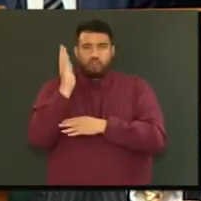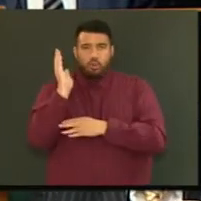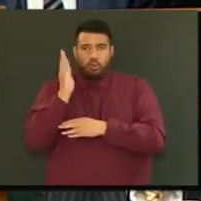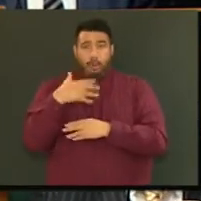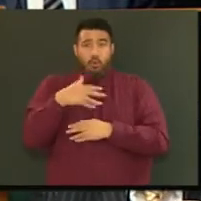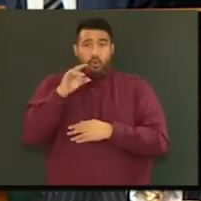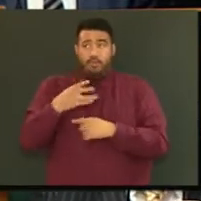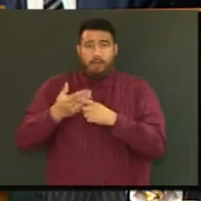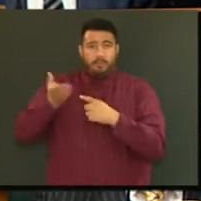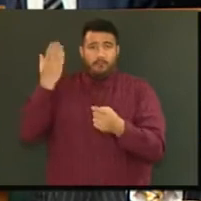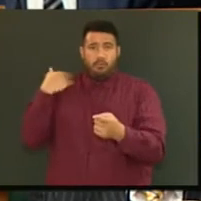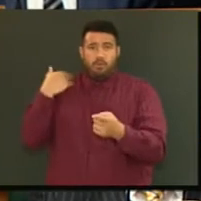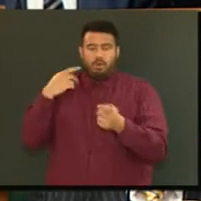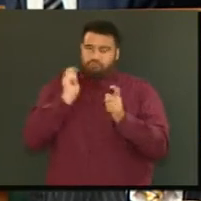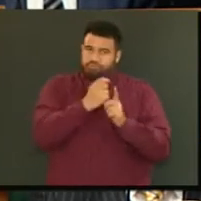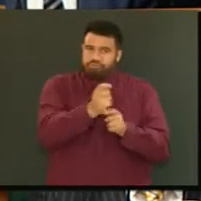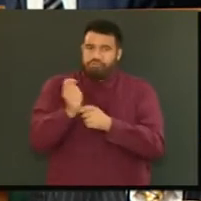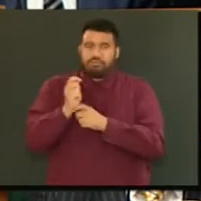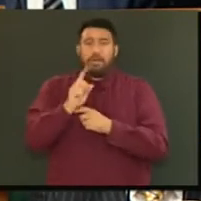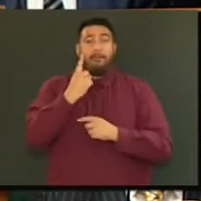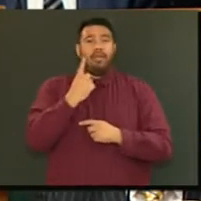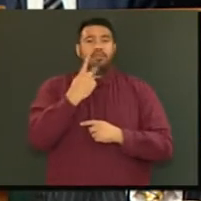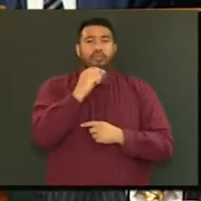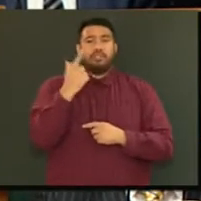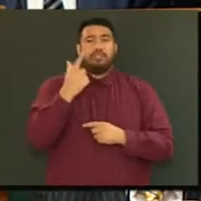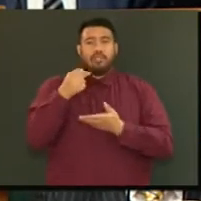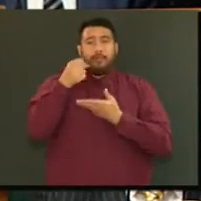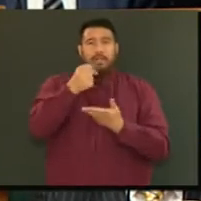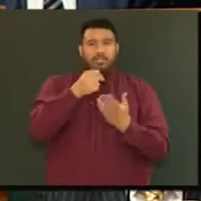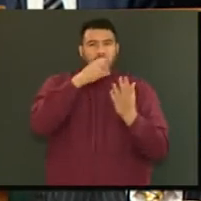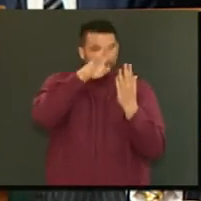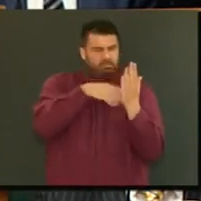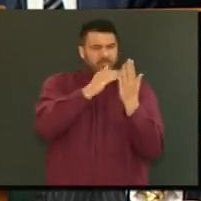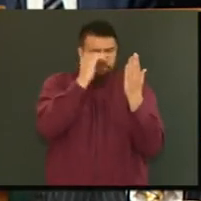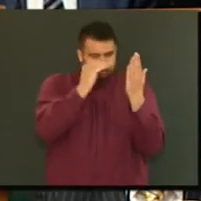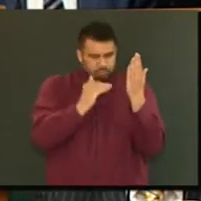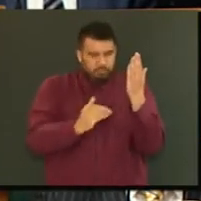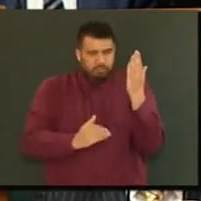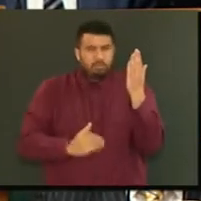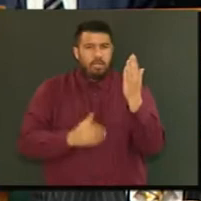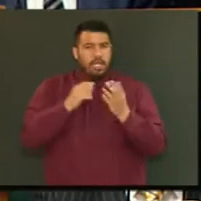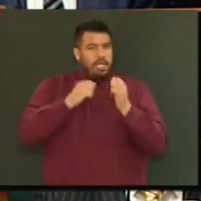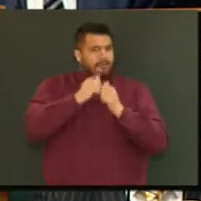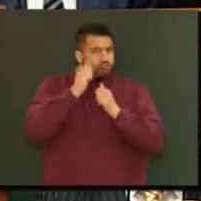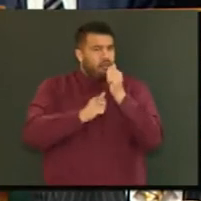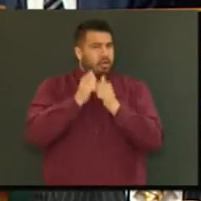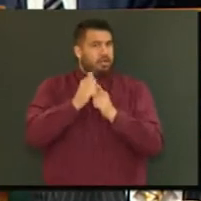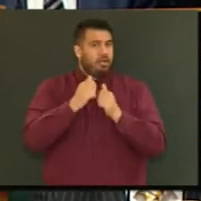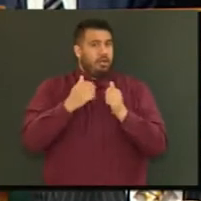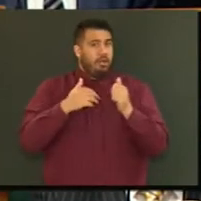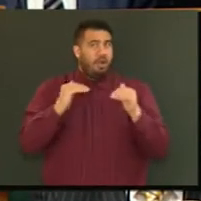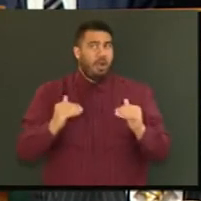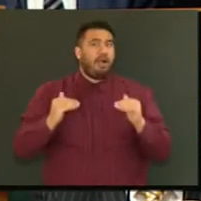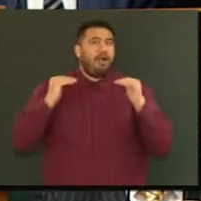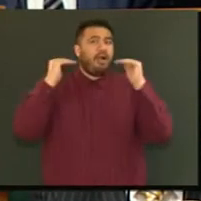generations. However, Budget 2017 takes New Zealand's infrastructure investment to another level. For the